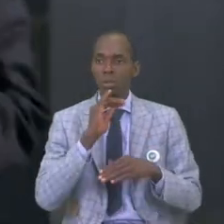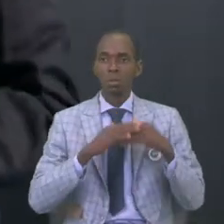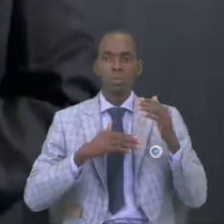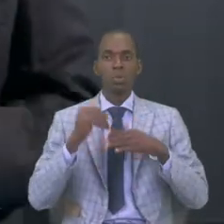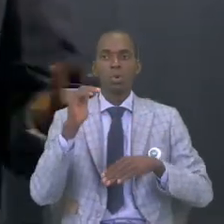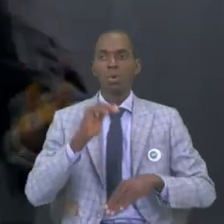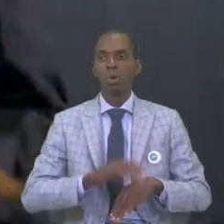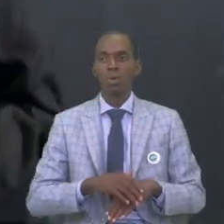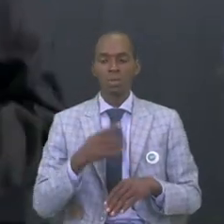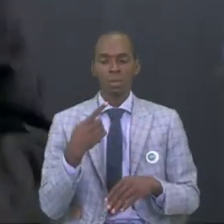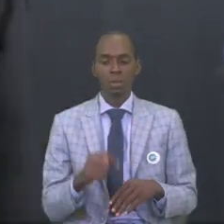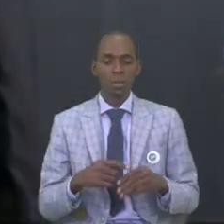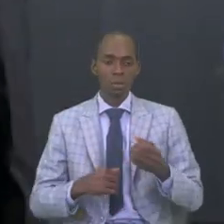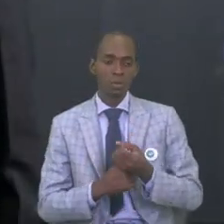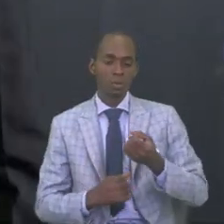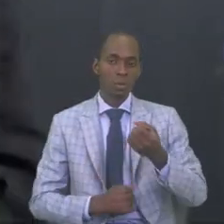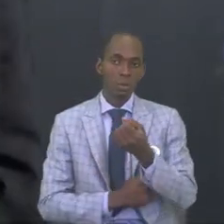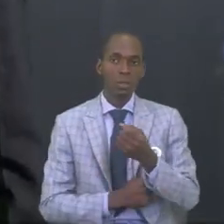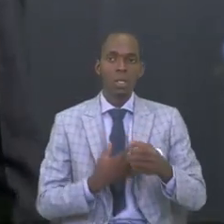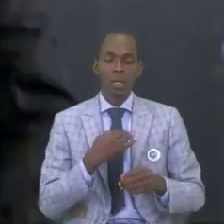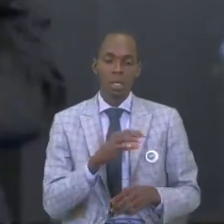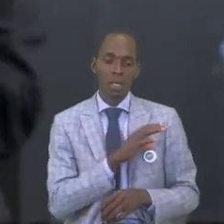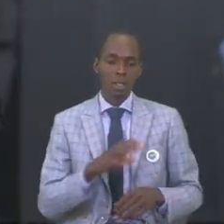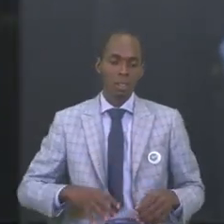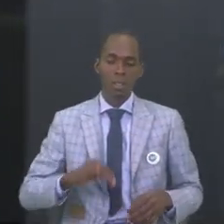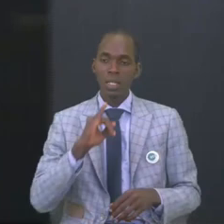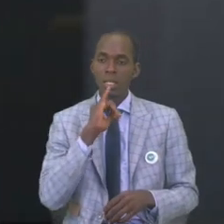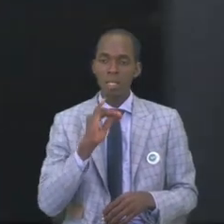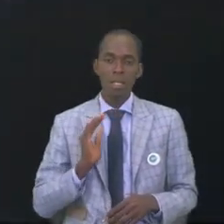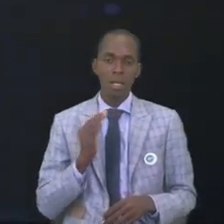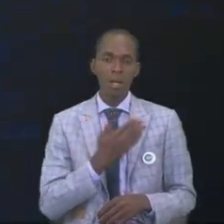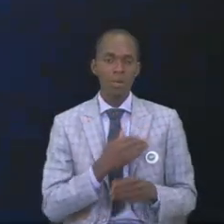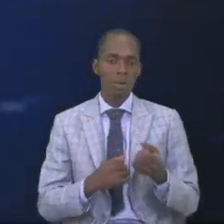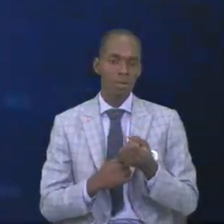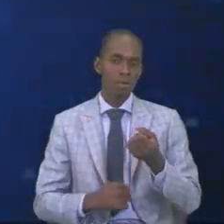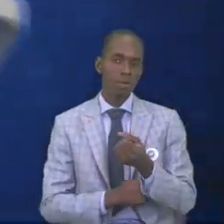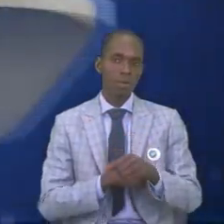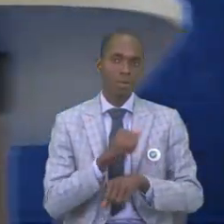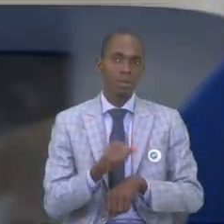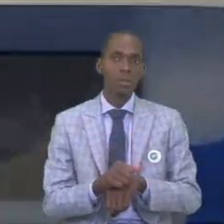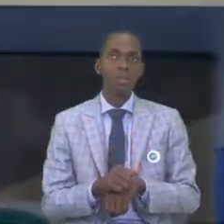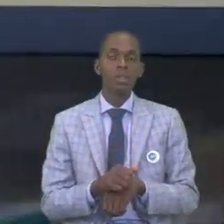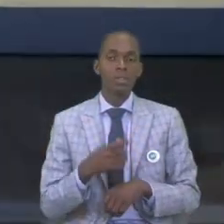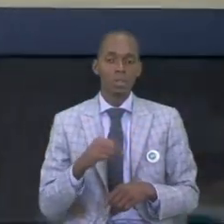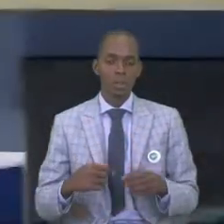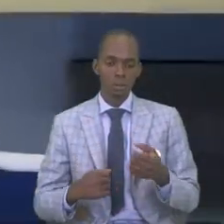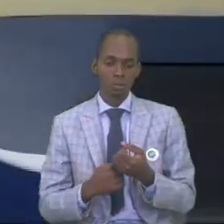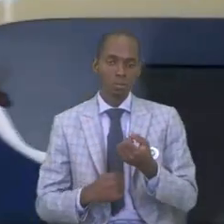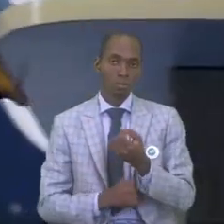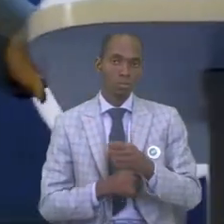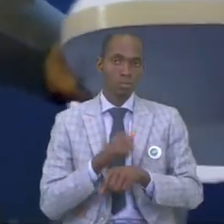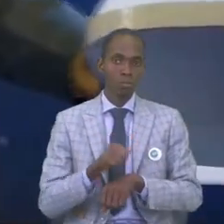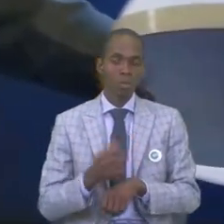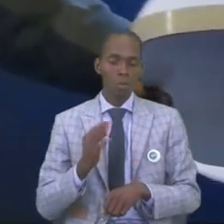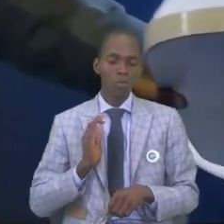the foundation, and Christ is our cornerstone, the cornerstone of our salvation, the cornerstone of our